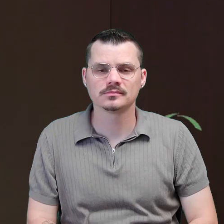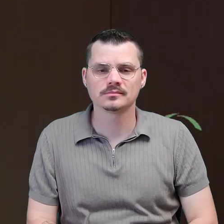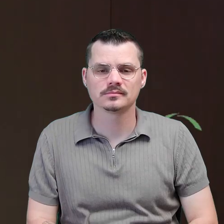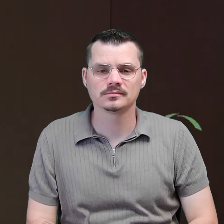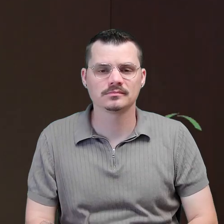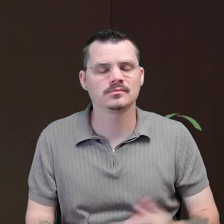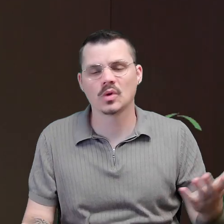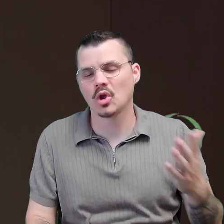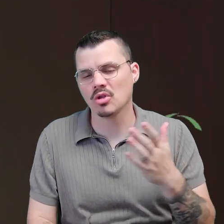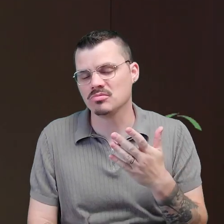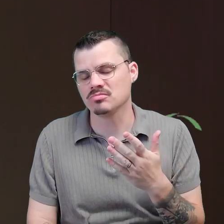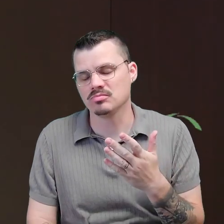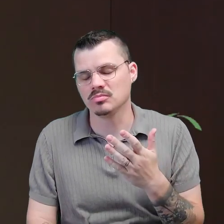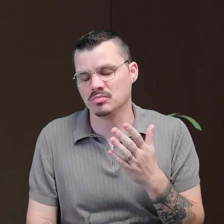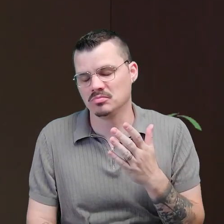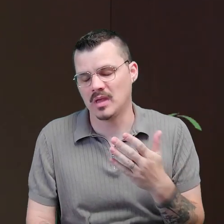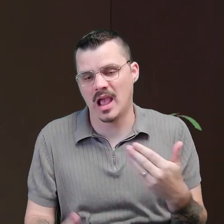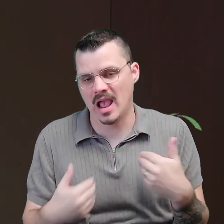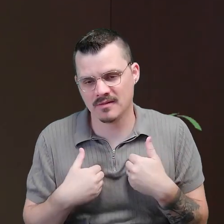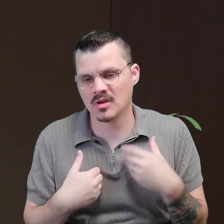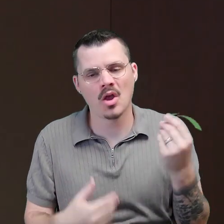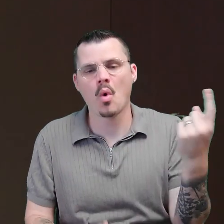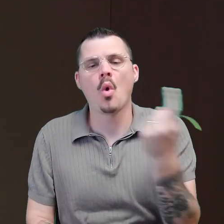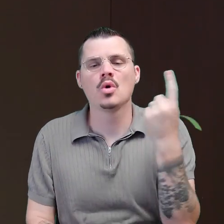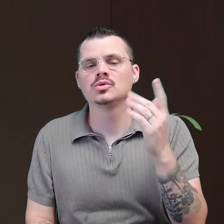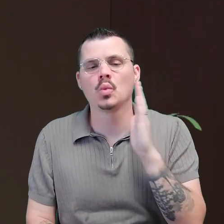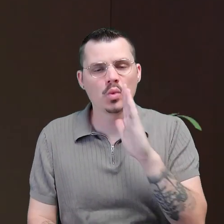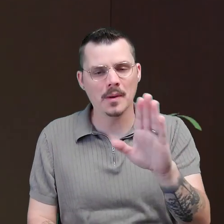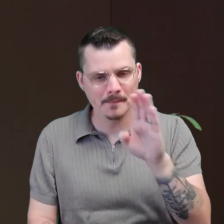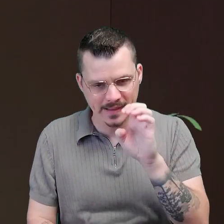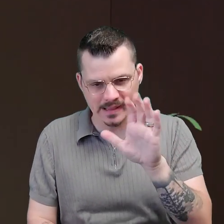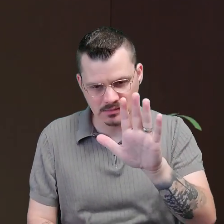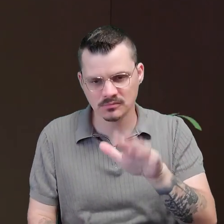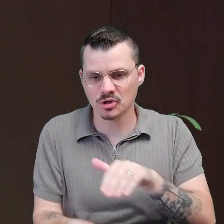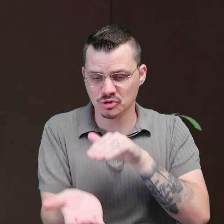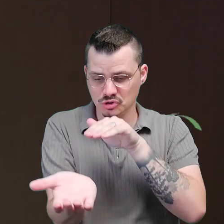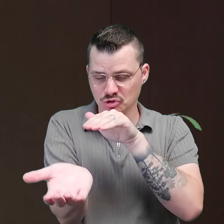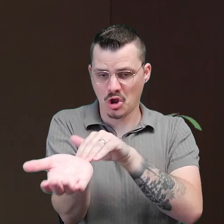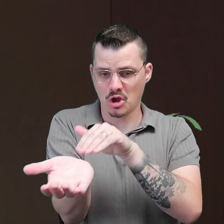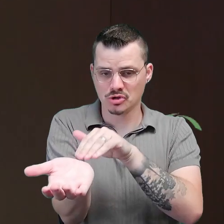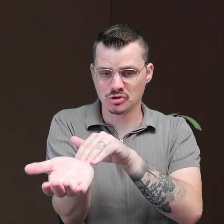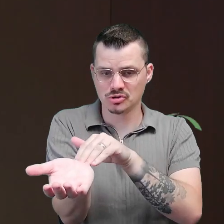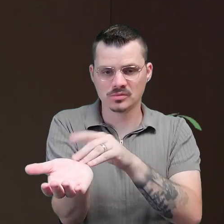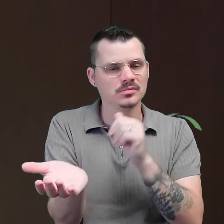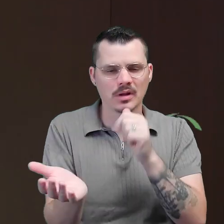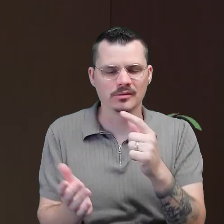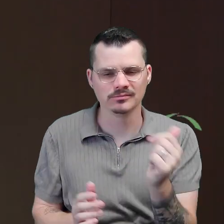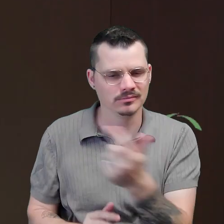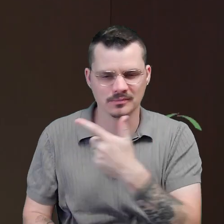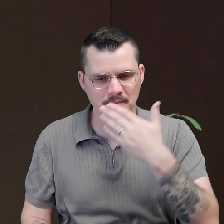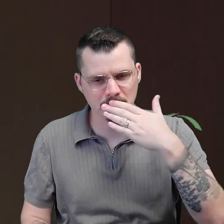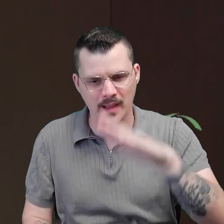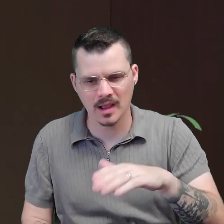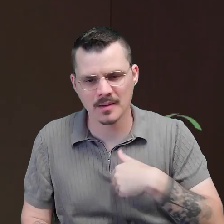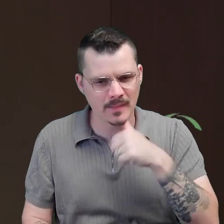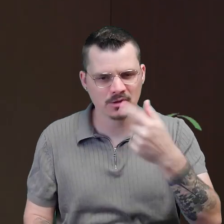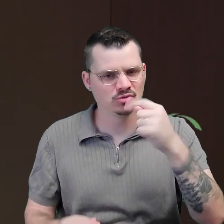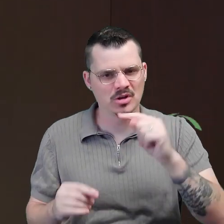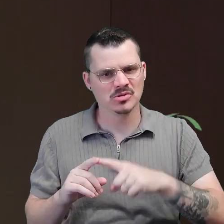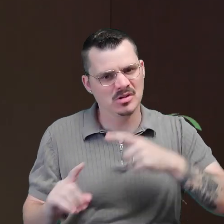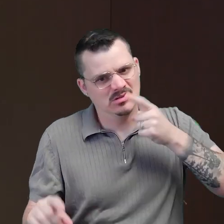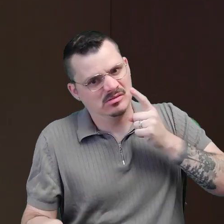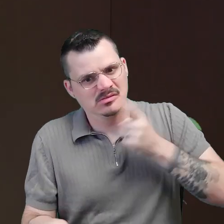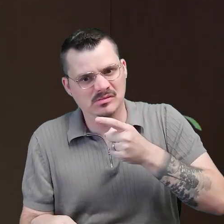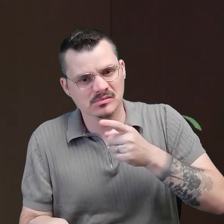There are, and always will be, physicians, and they're not bad people. I'm not trying to indict them in